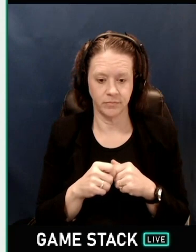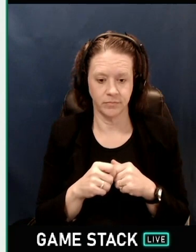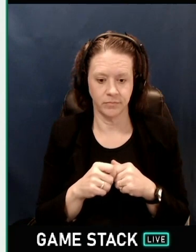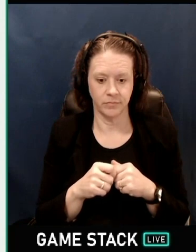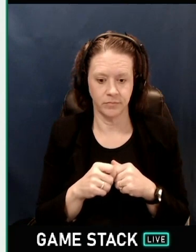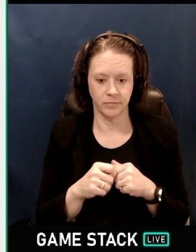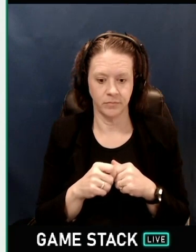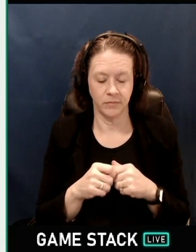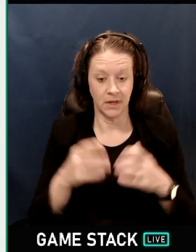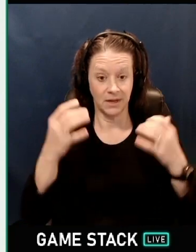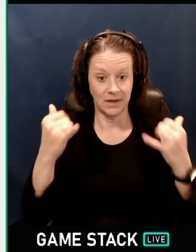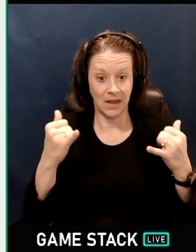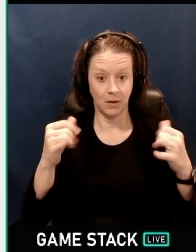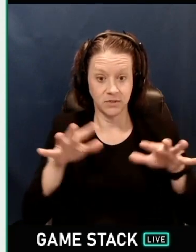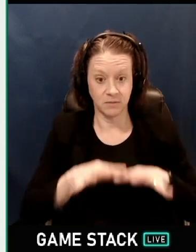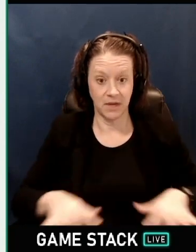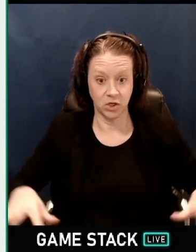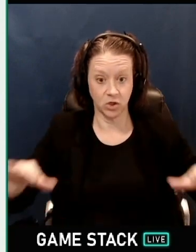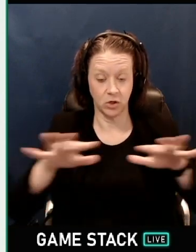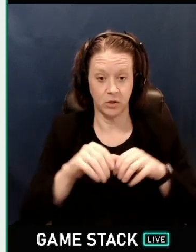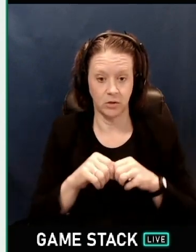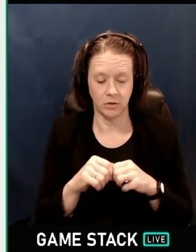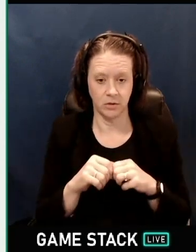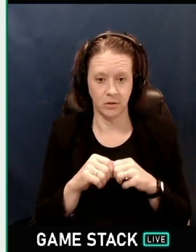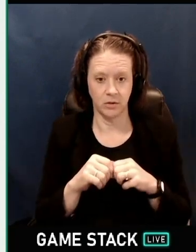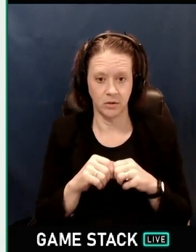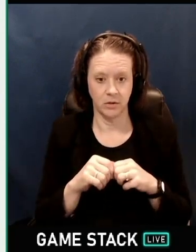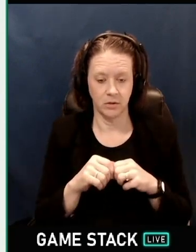Now to spatial.